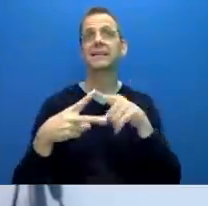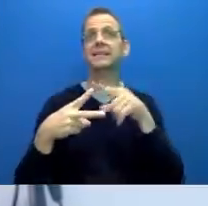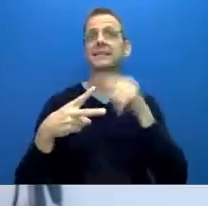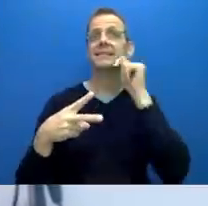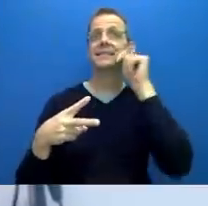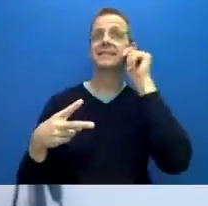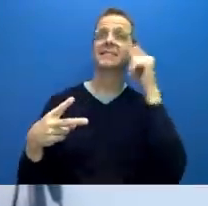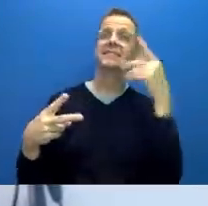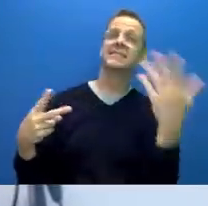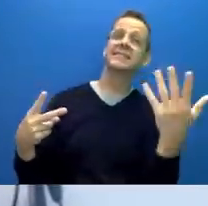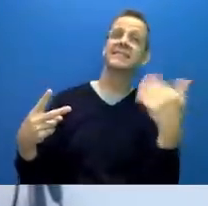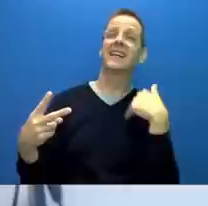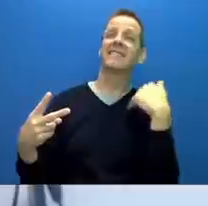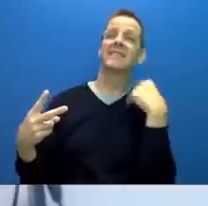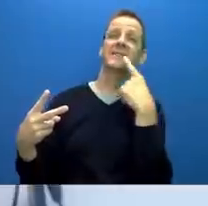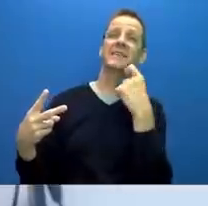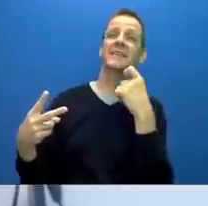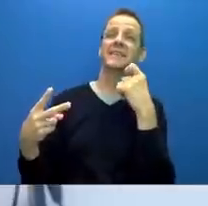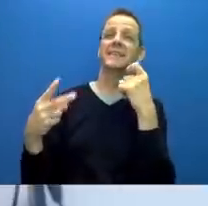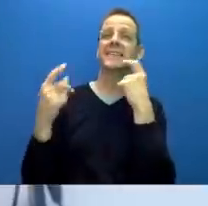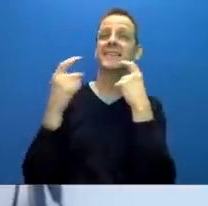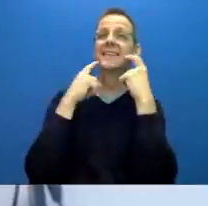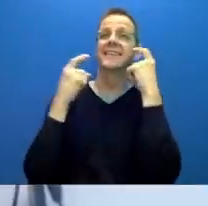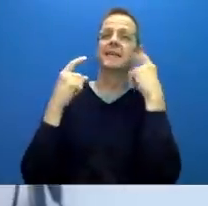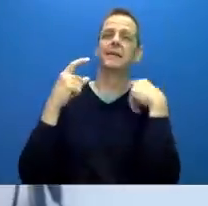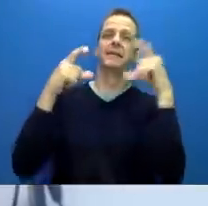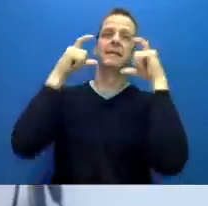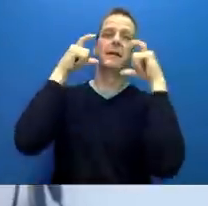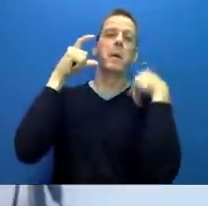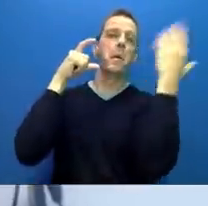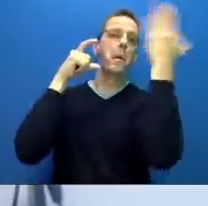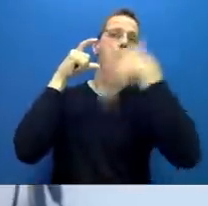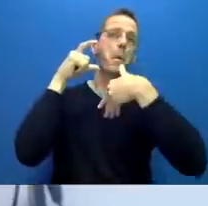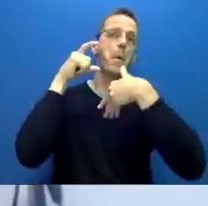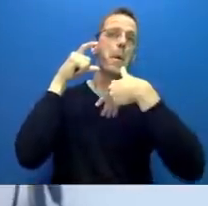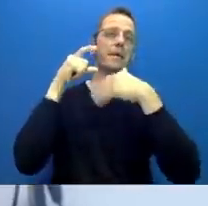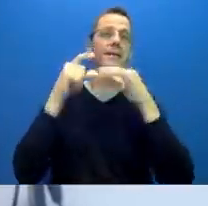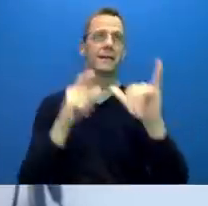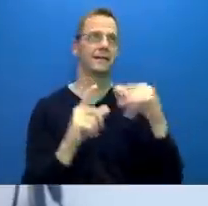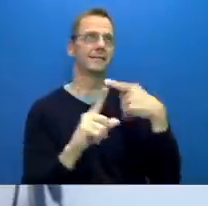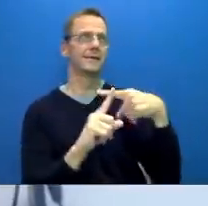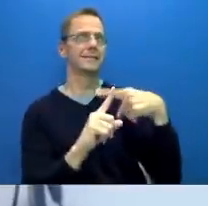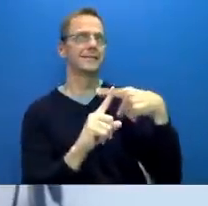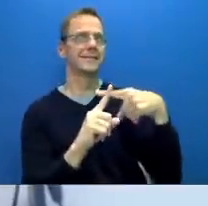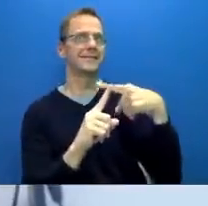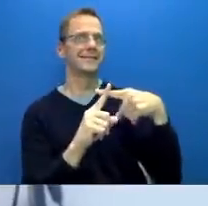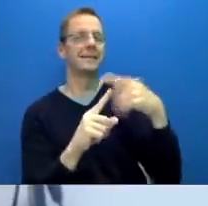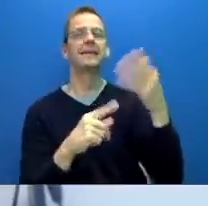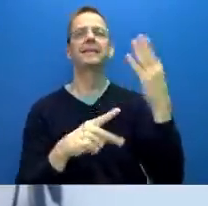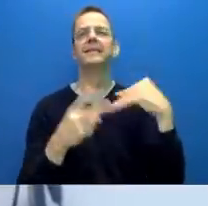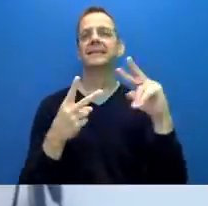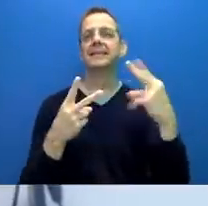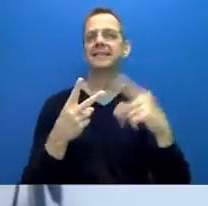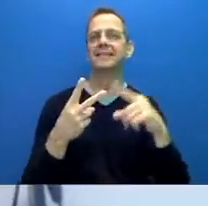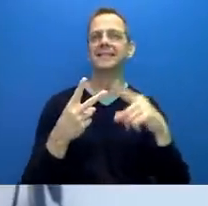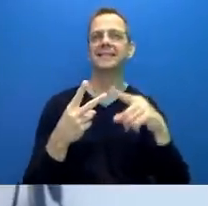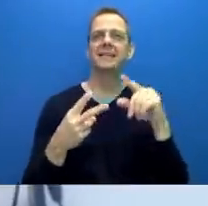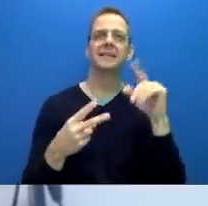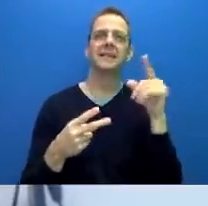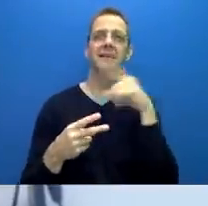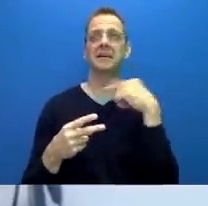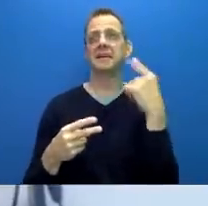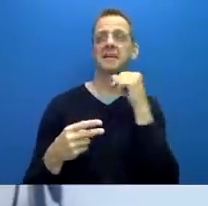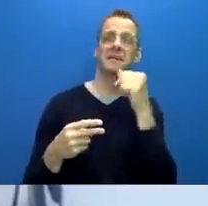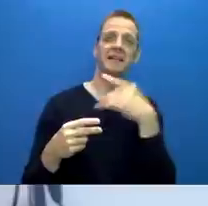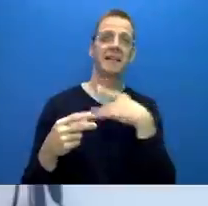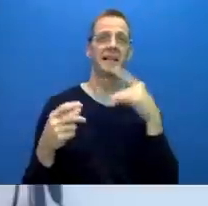and things like that. It's all about our attitude. And so that's a huge piece. Dysregulated adults can't help regulate their kids. And so if